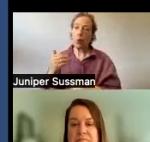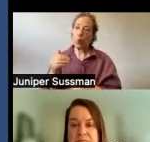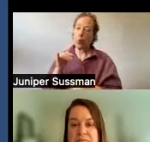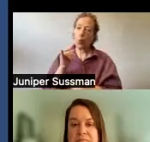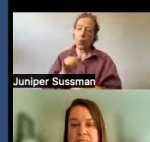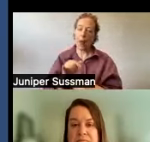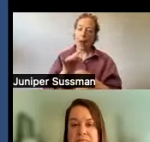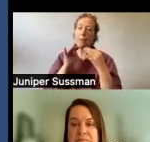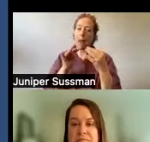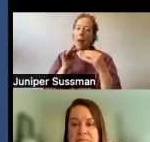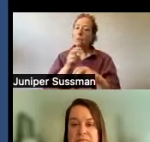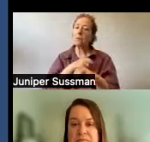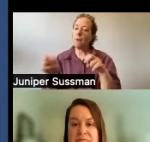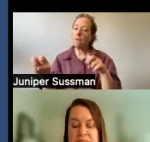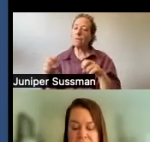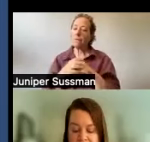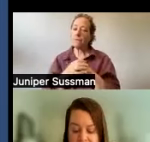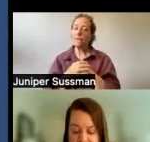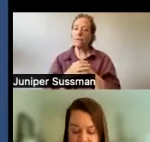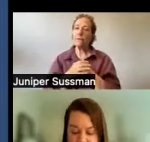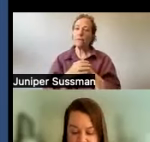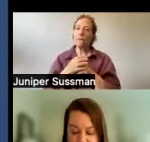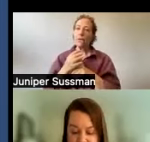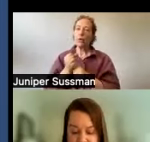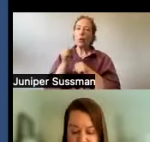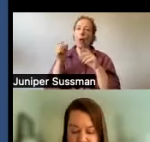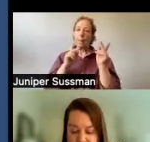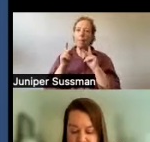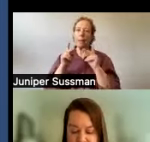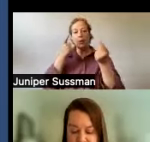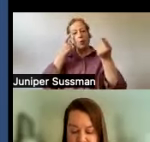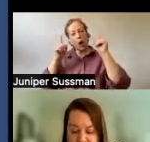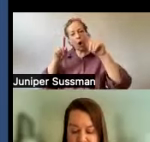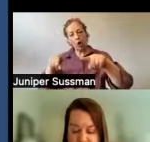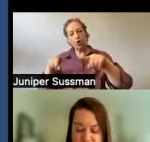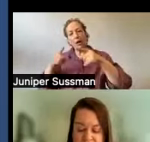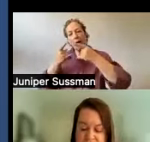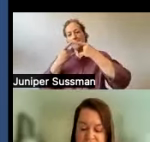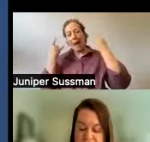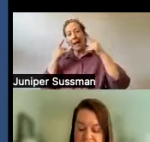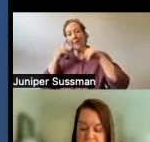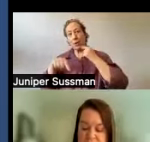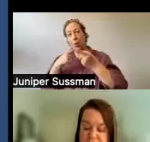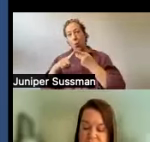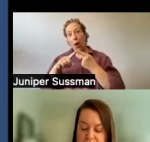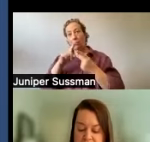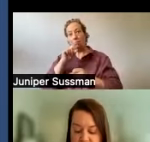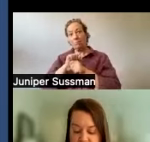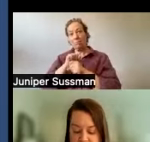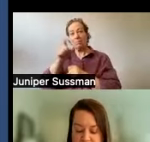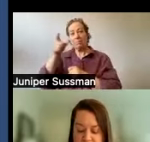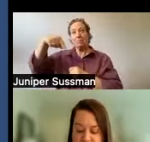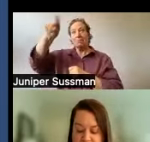battle getting masks instituted in a mask optional workplace. I think